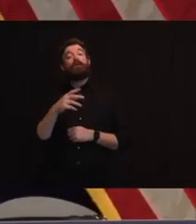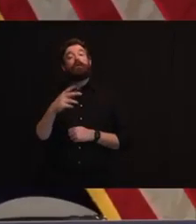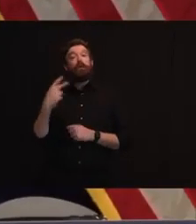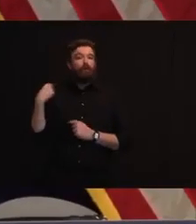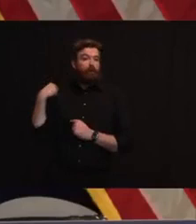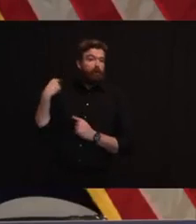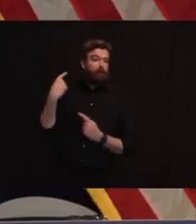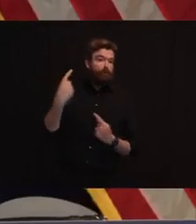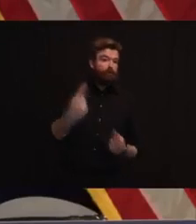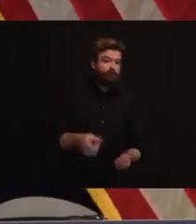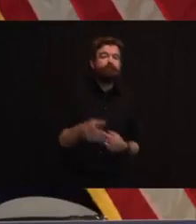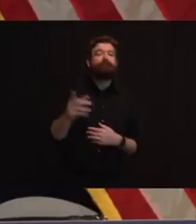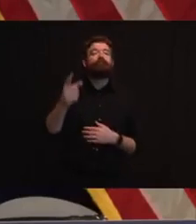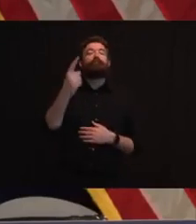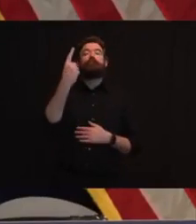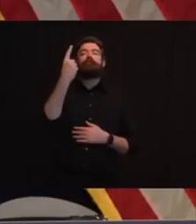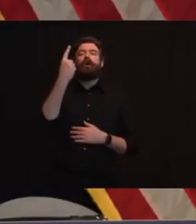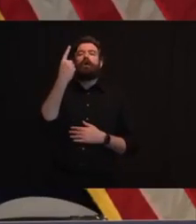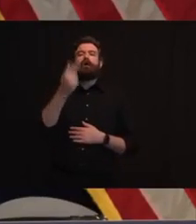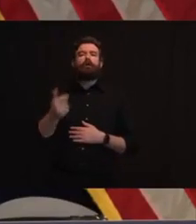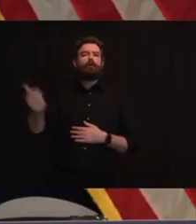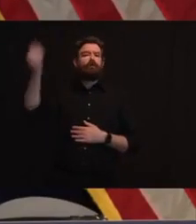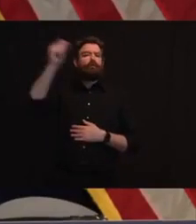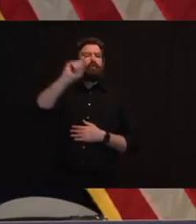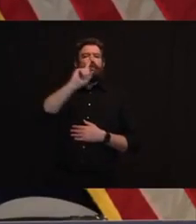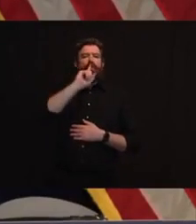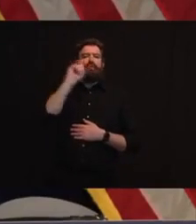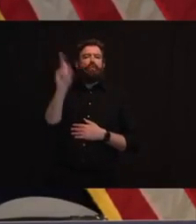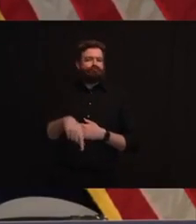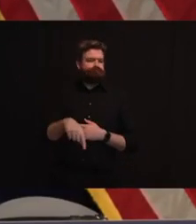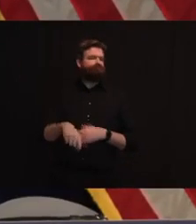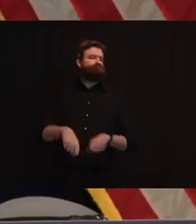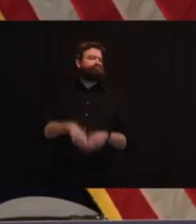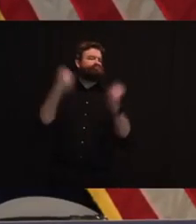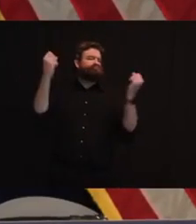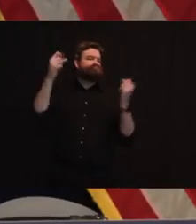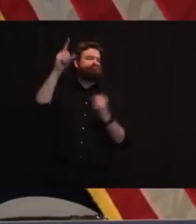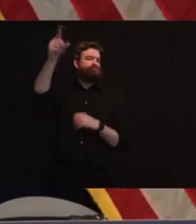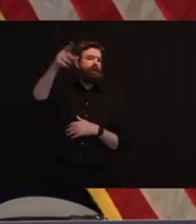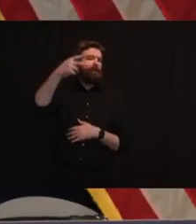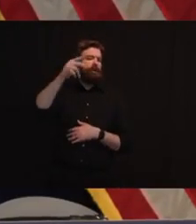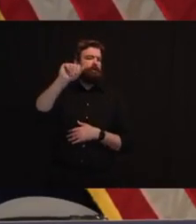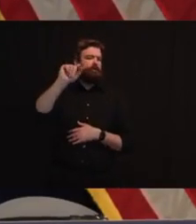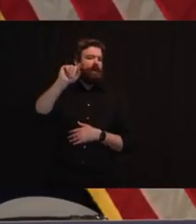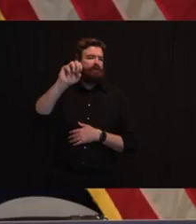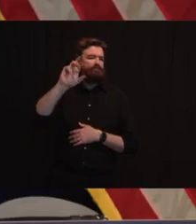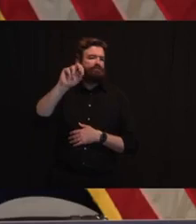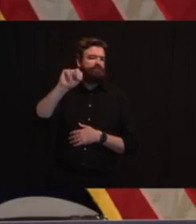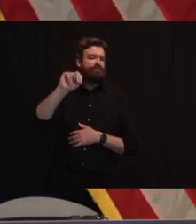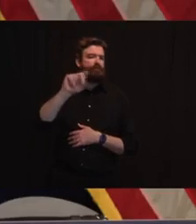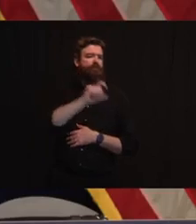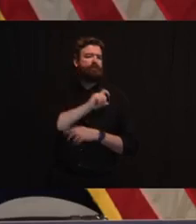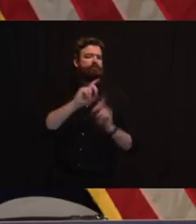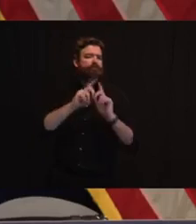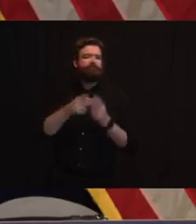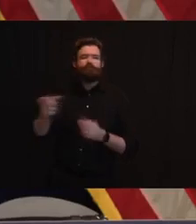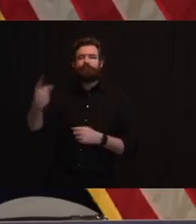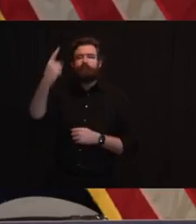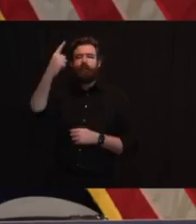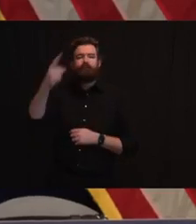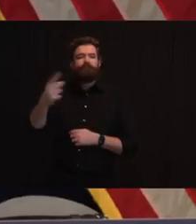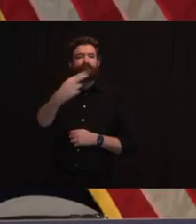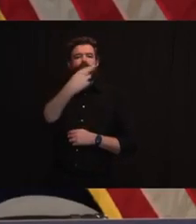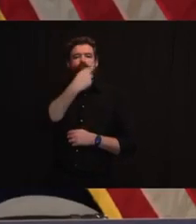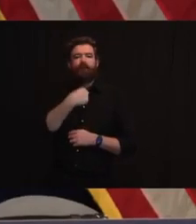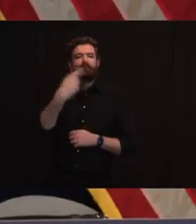compliance issue reported to us by Patterson Police Department of the Belay Cafe not complying with the